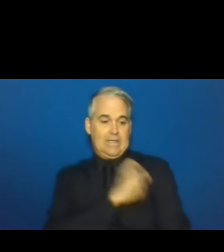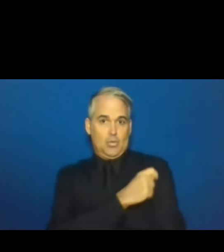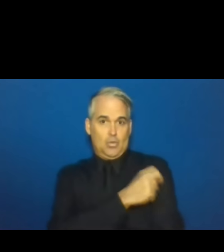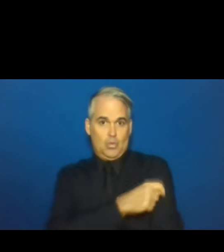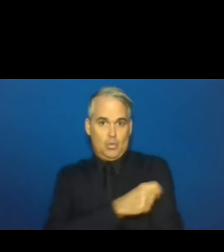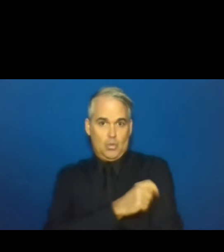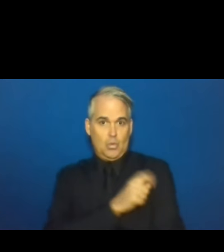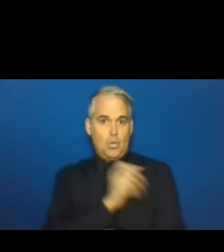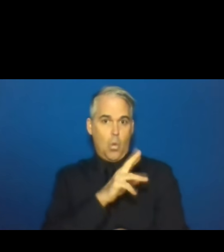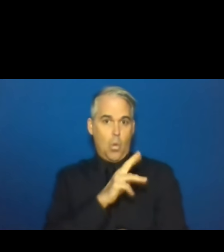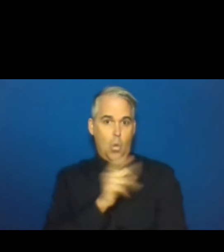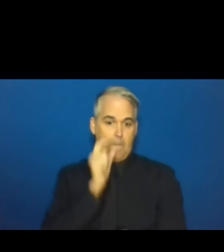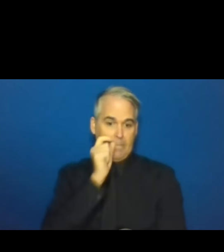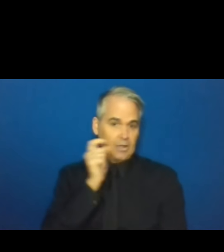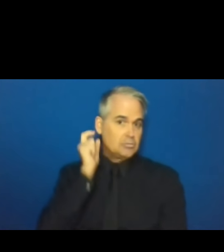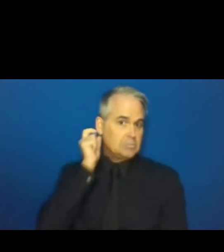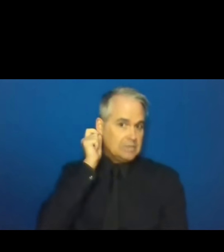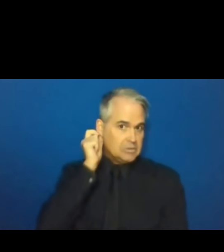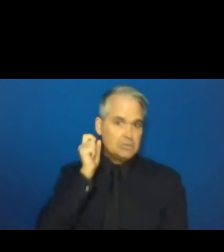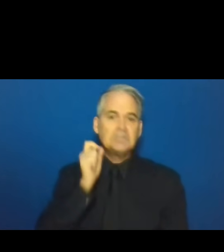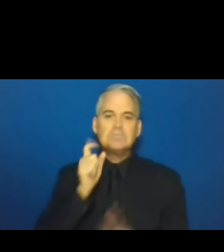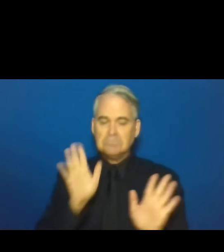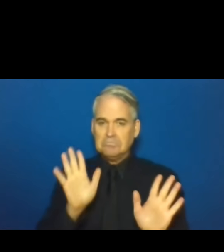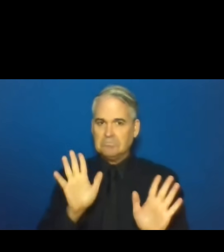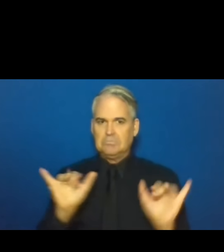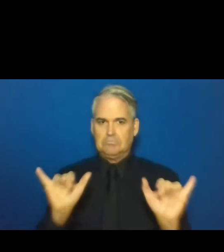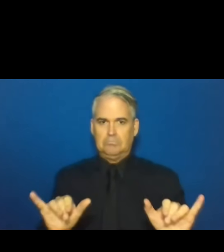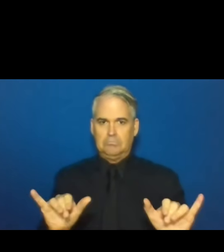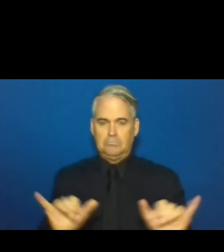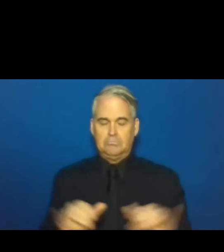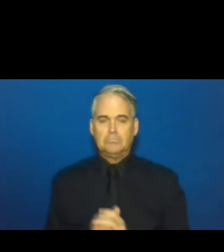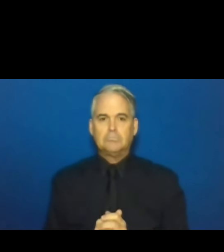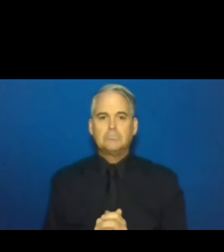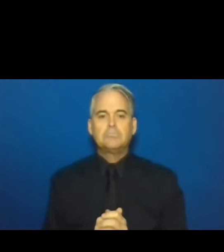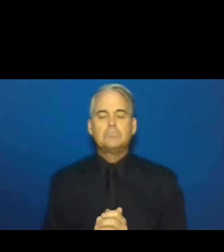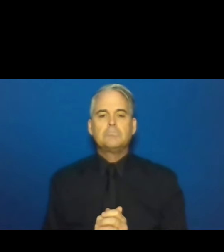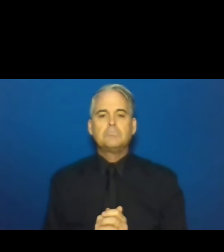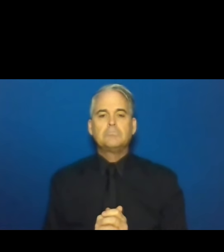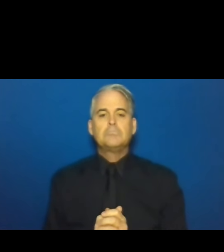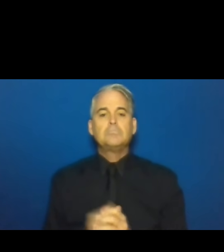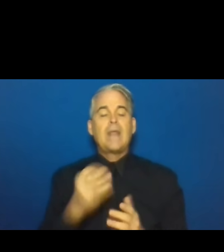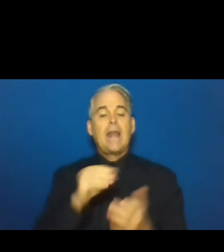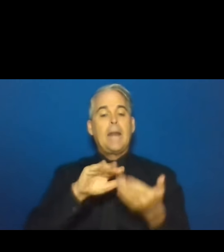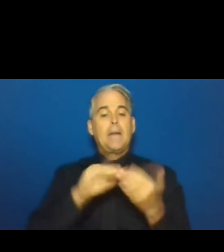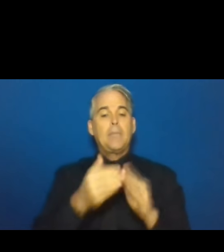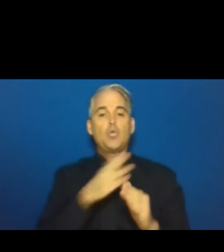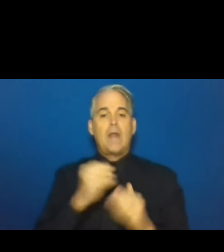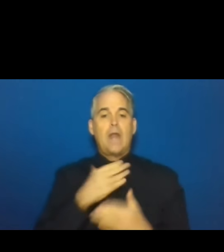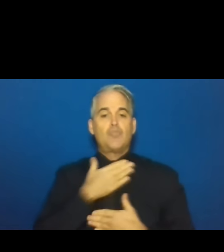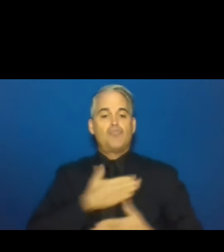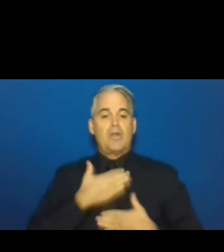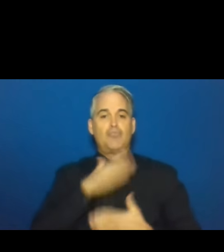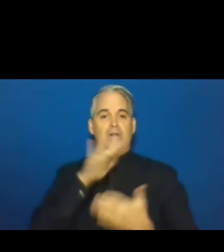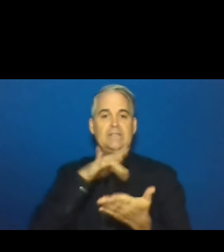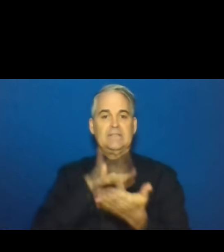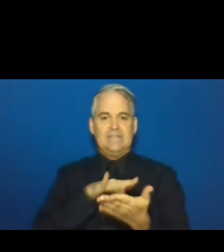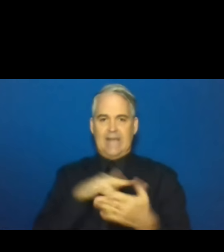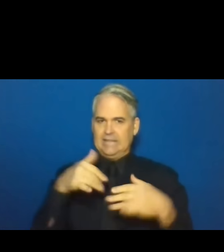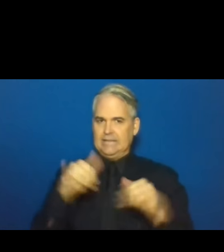piercing establishments. Finally, community and recreational centers will continue to operate at